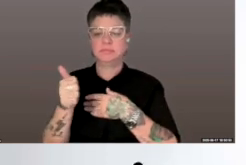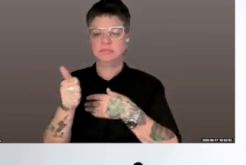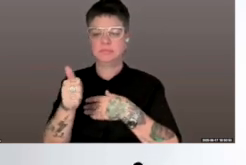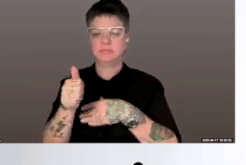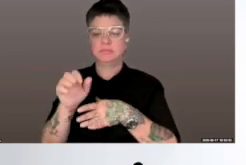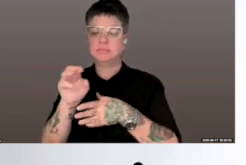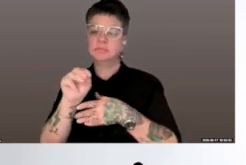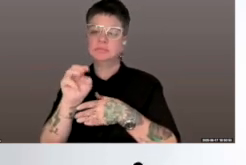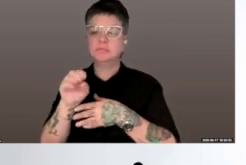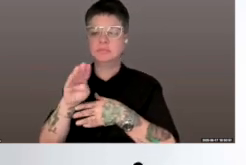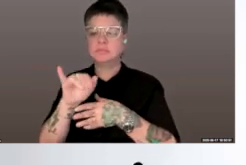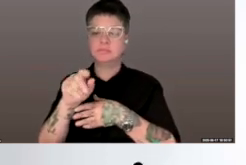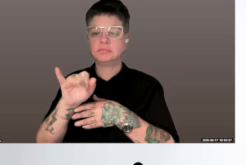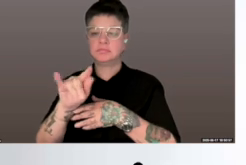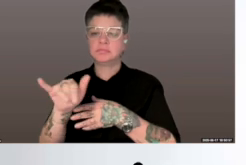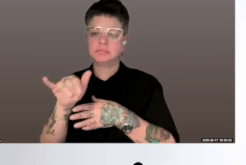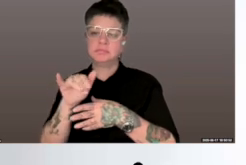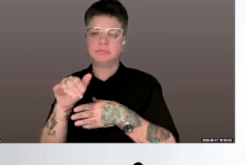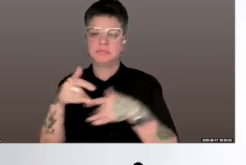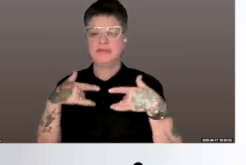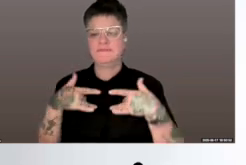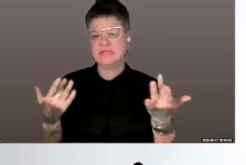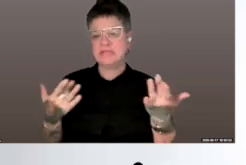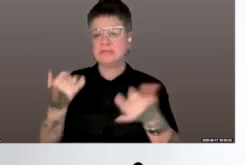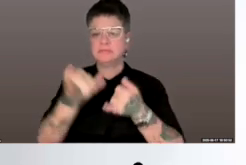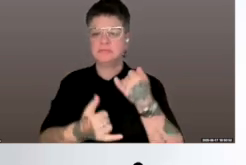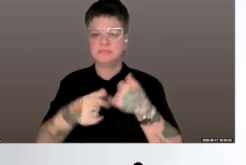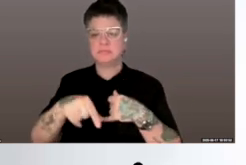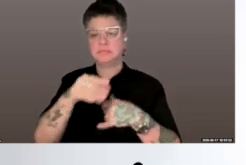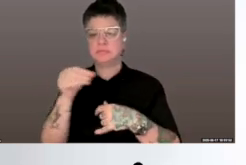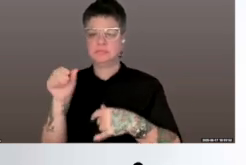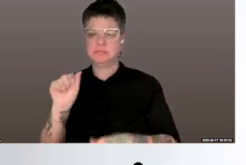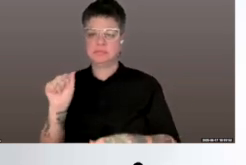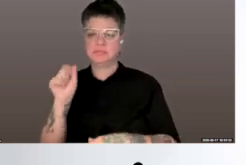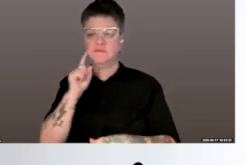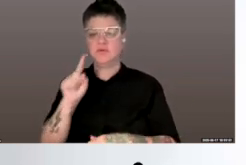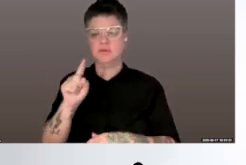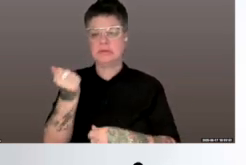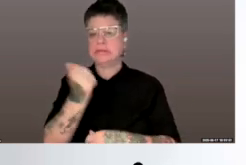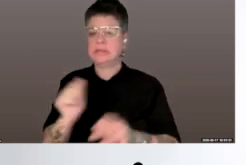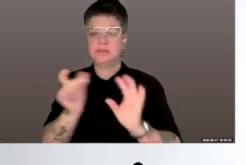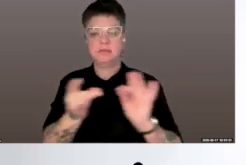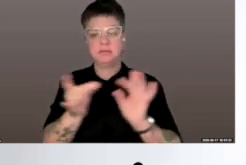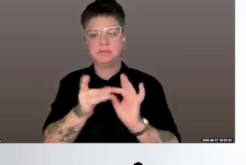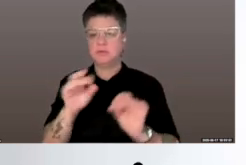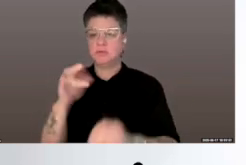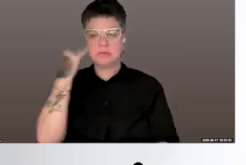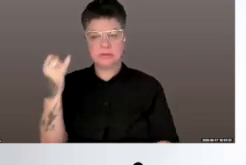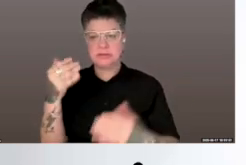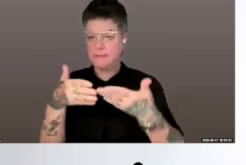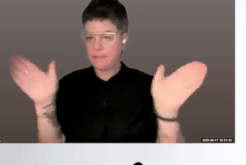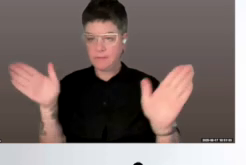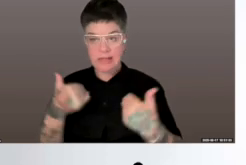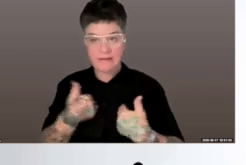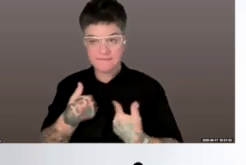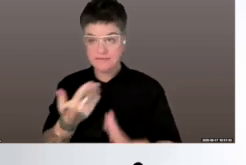or two, any upcoming meetings, general comments, or community-based organizations that might have an upcoming clean